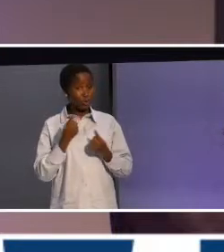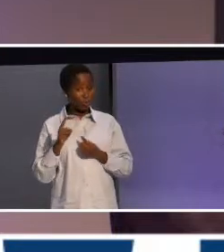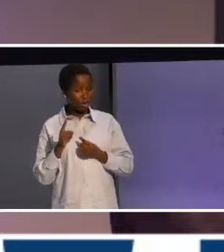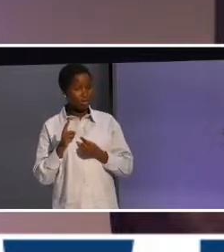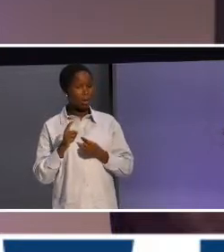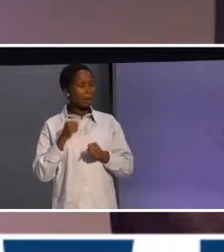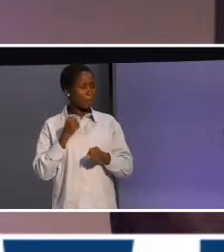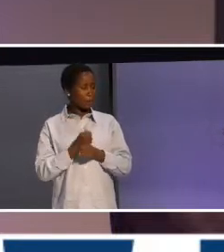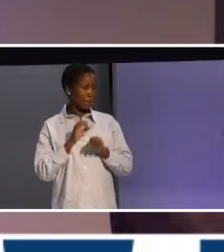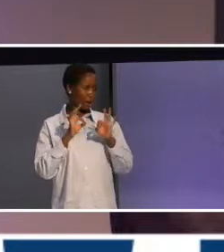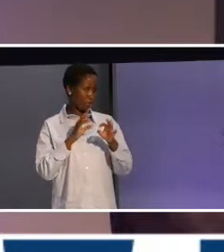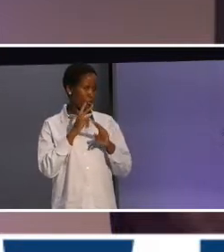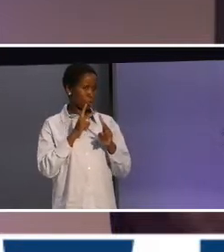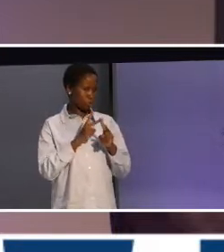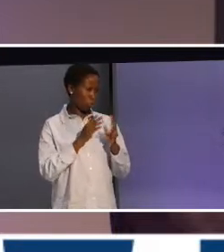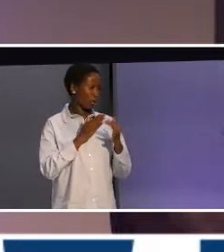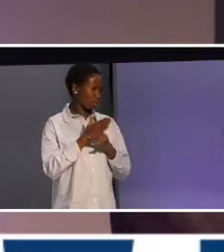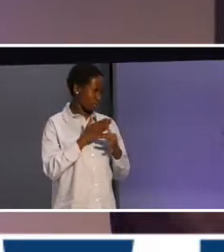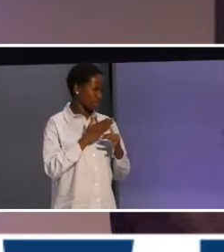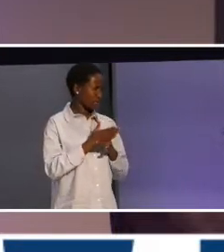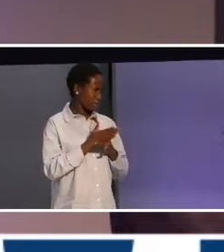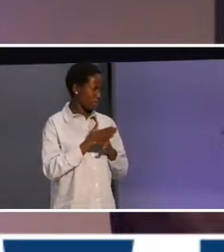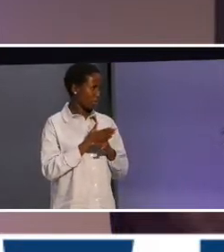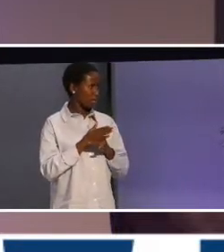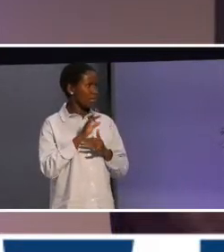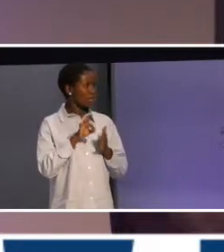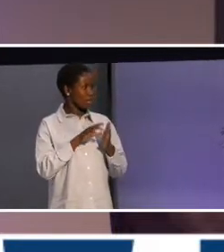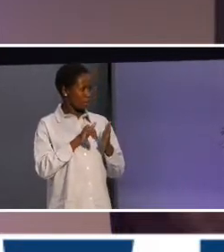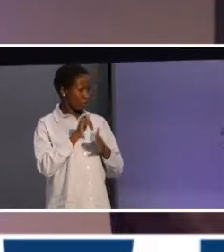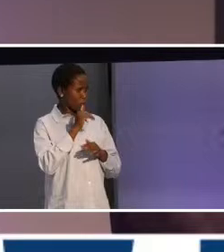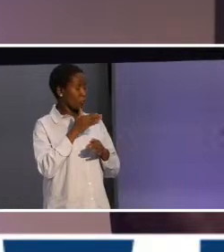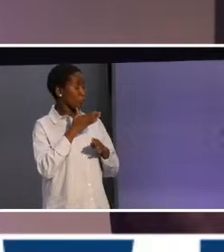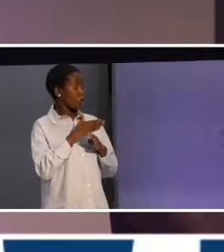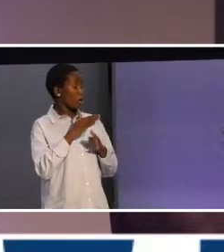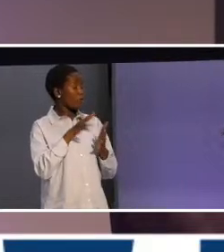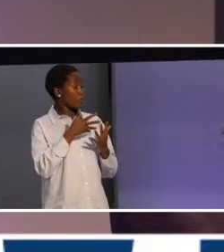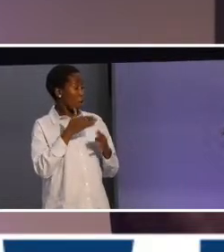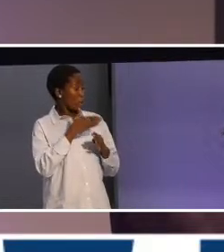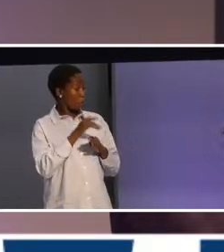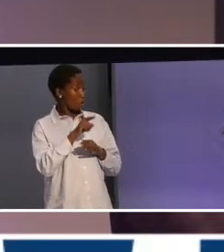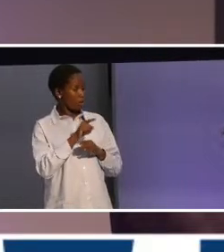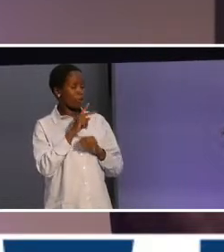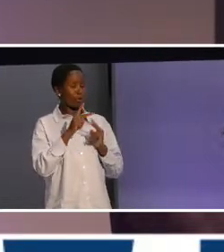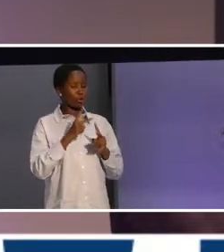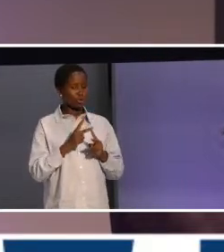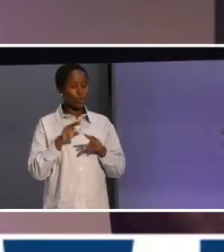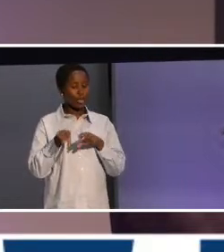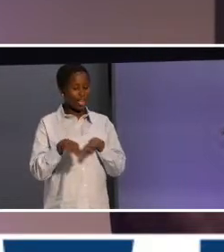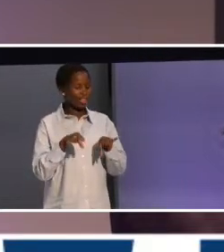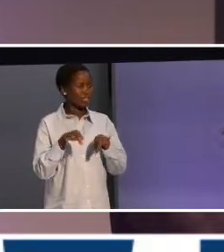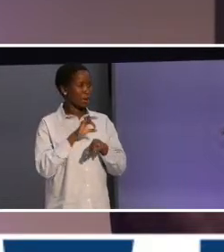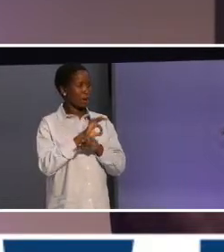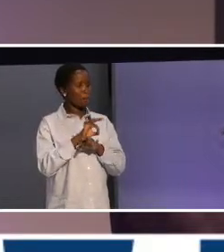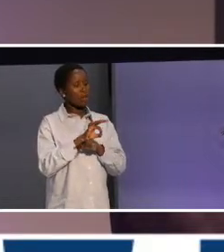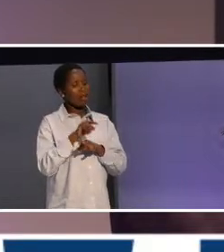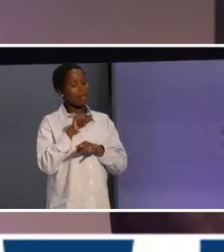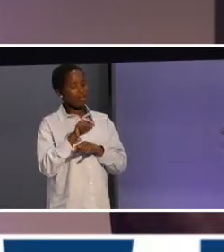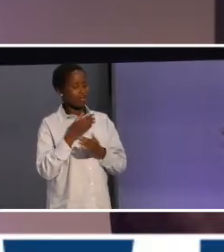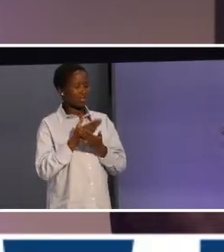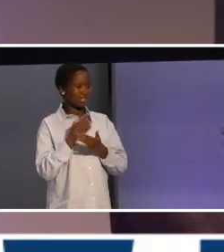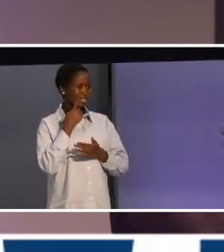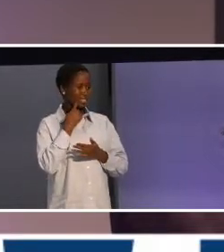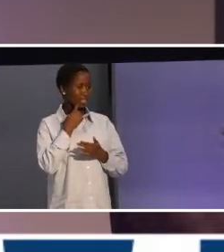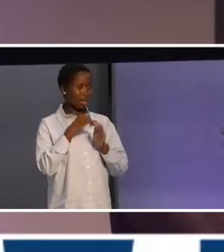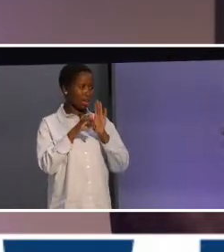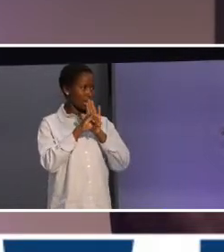elections, have evolved their operational framework, strategies, and action plans to identify and obliterate